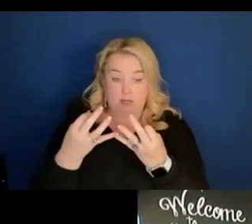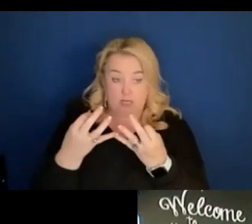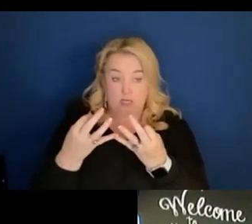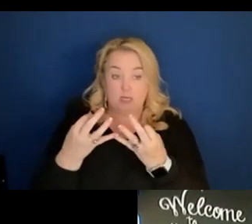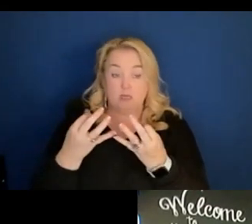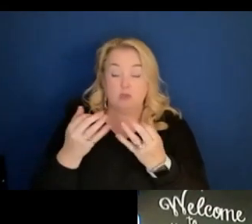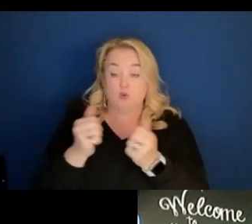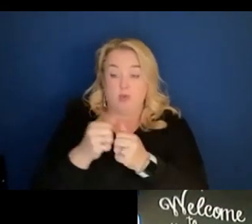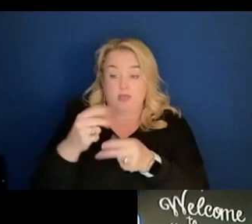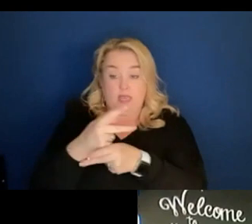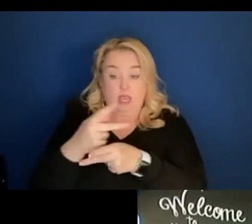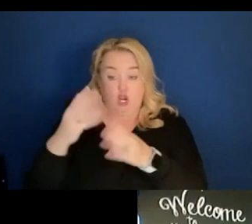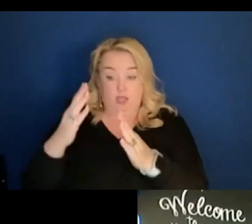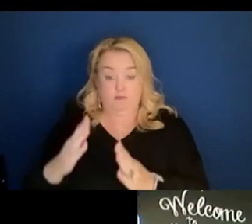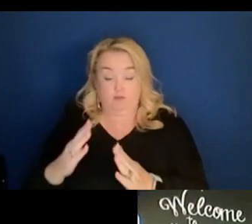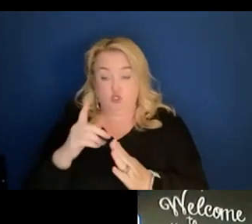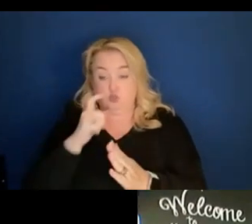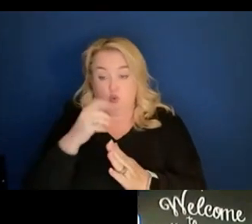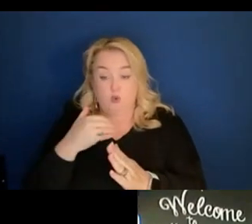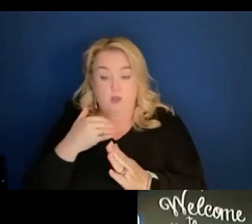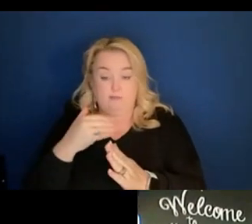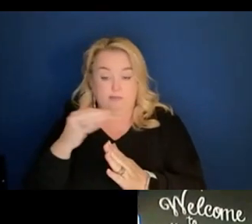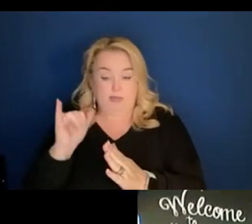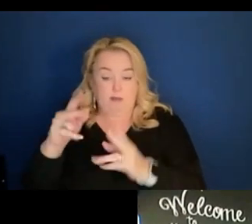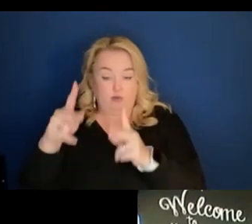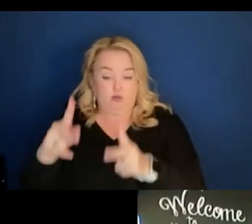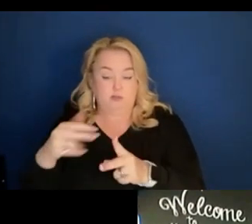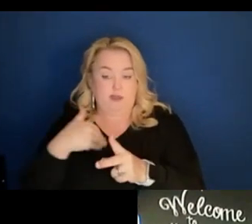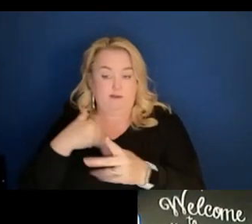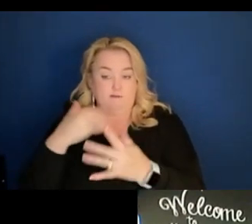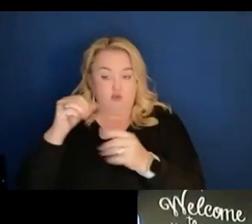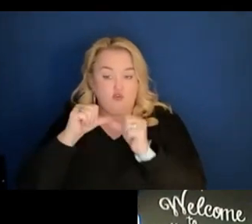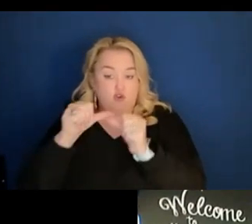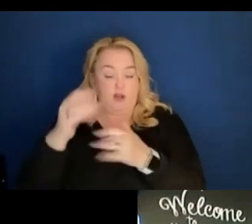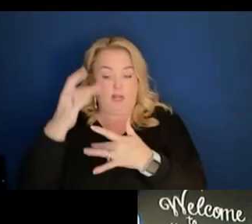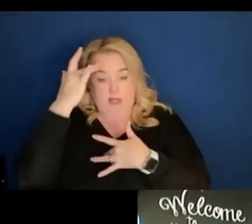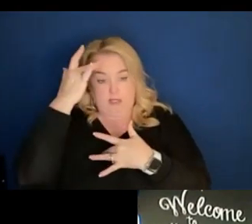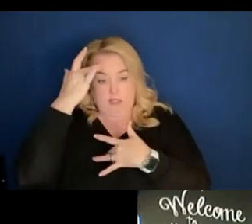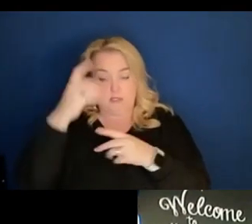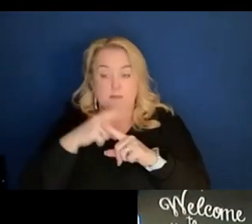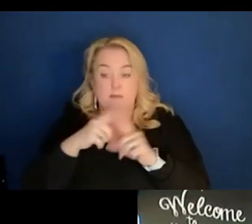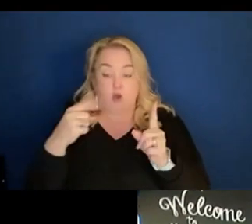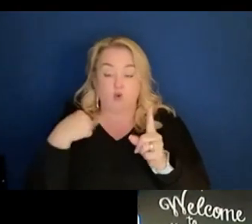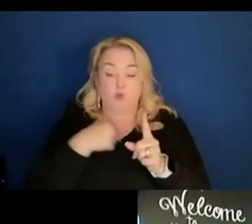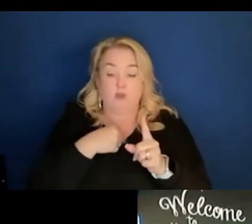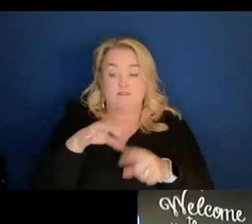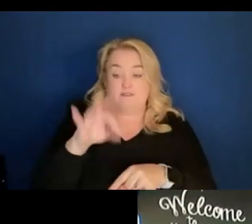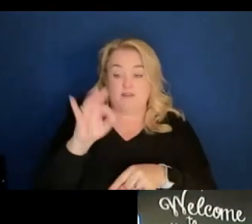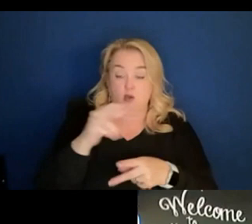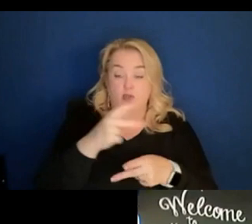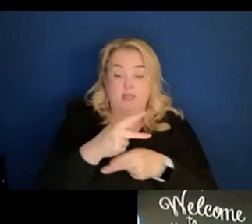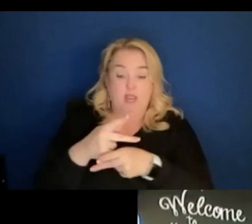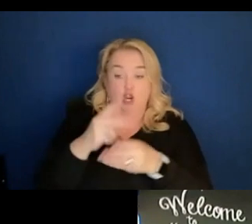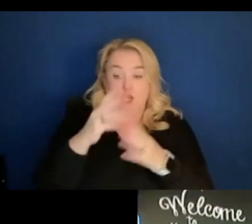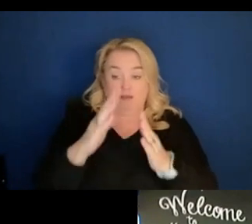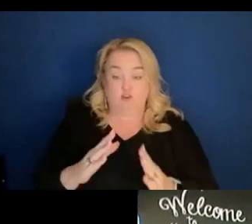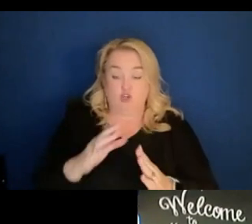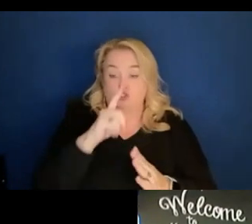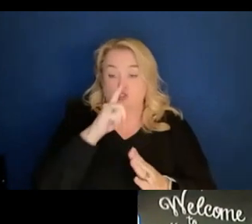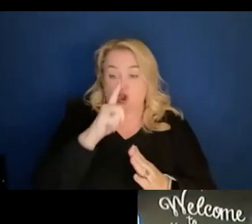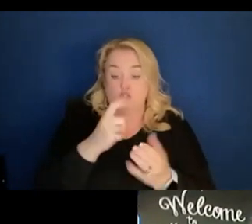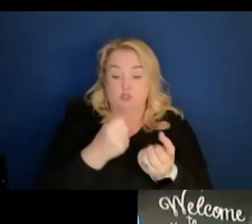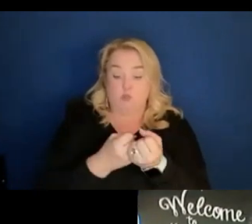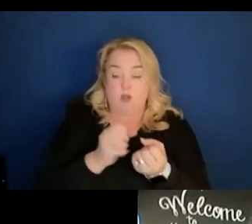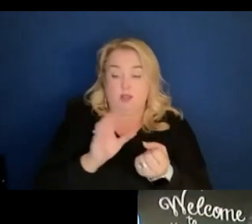after someone with a chronic illness, what we found in practice is that it's the caregivers who are supporting their